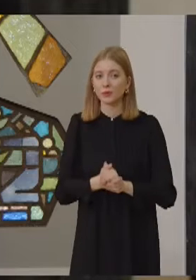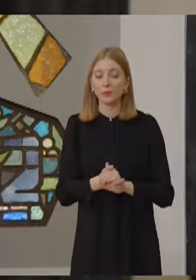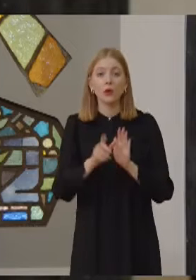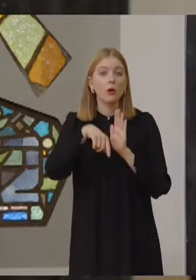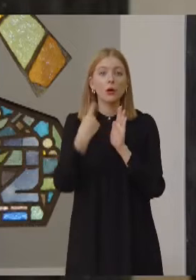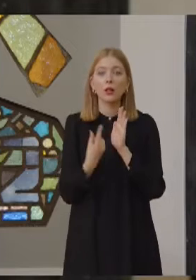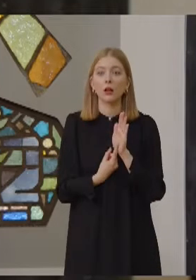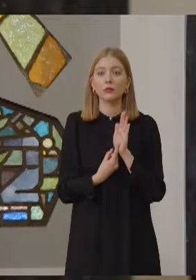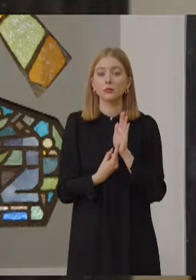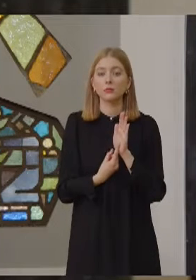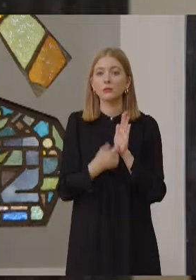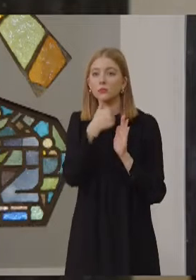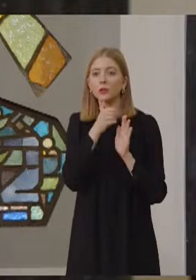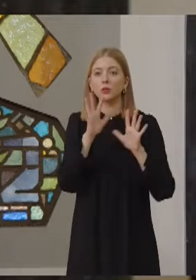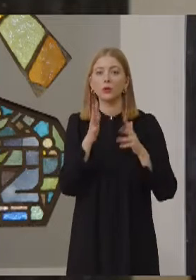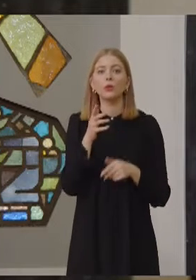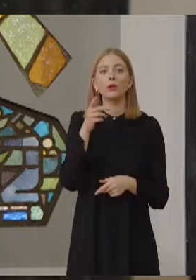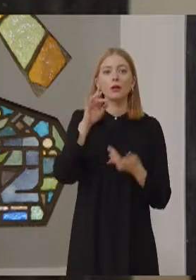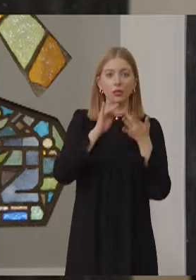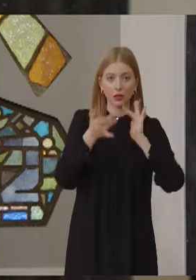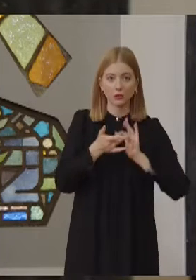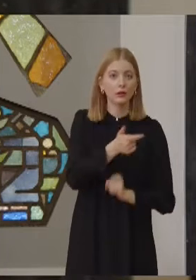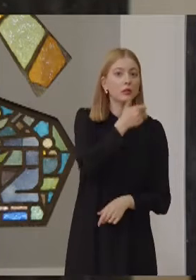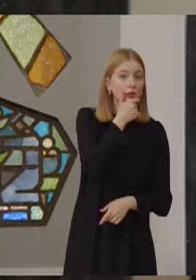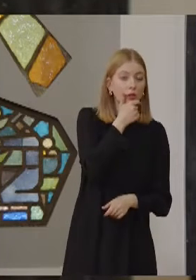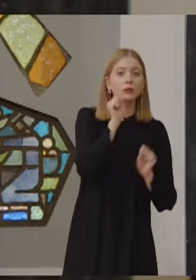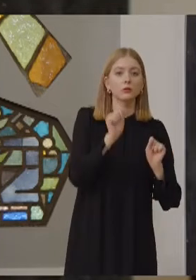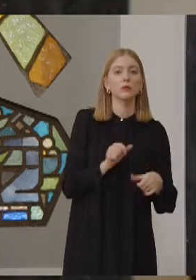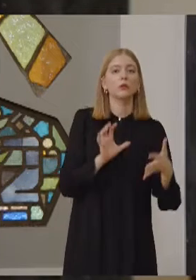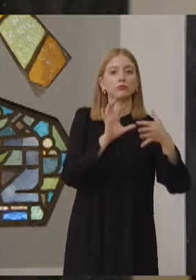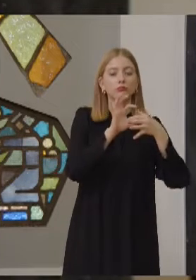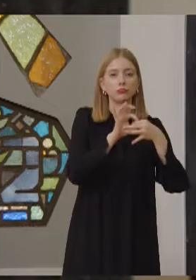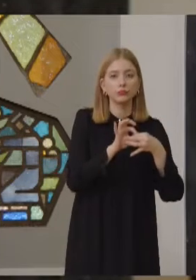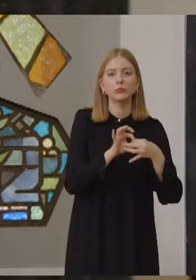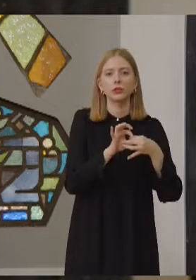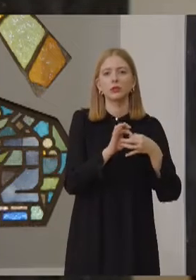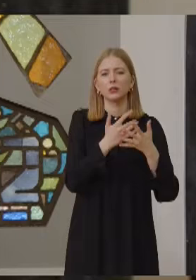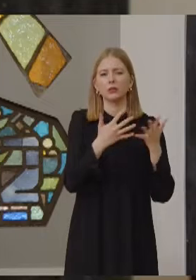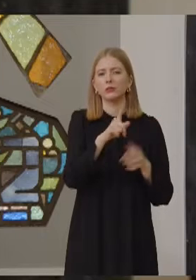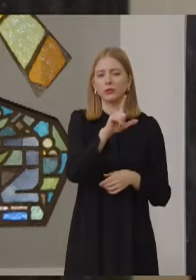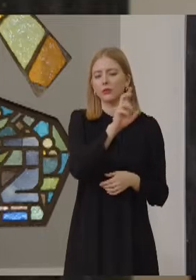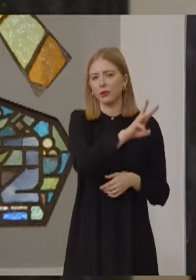to the participants of the forum. You can put forward those questions